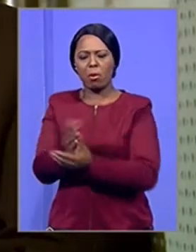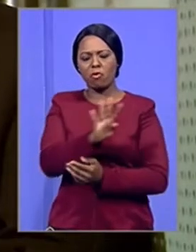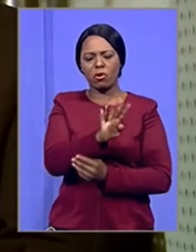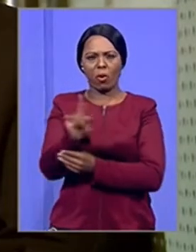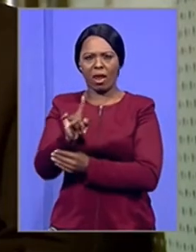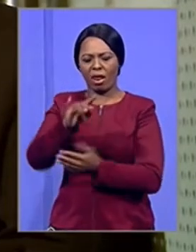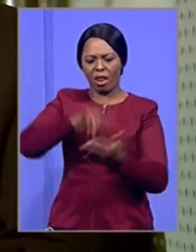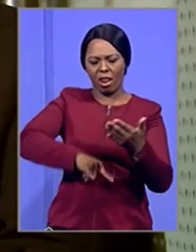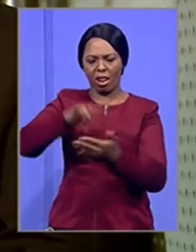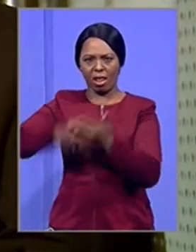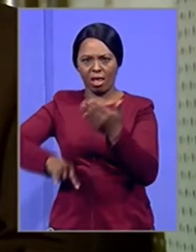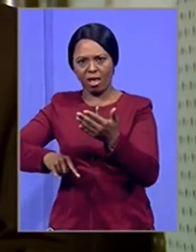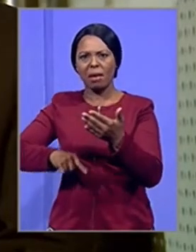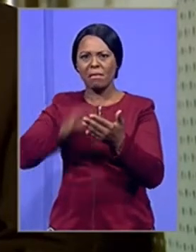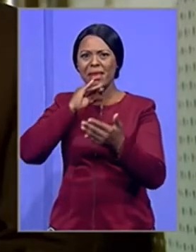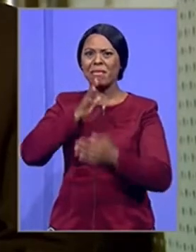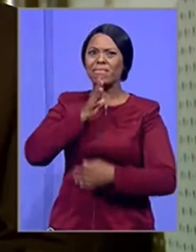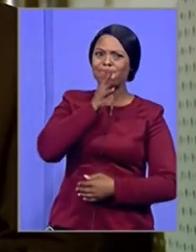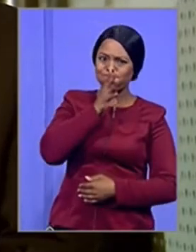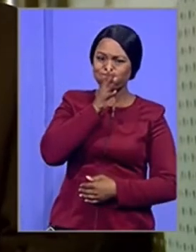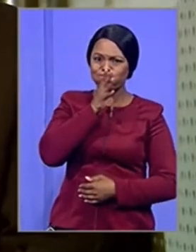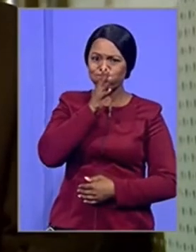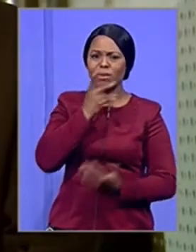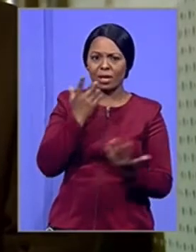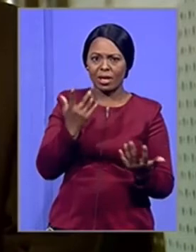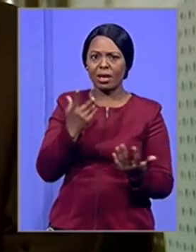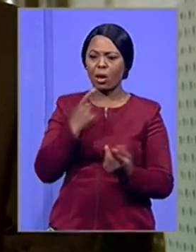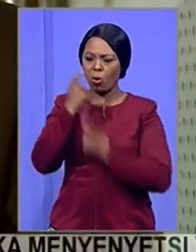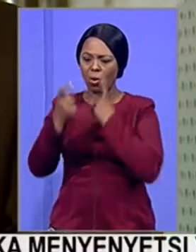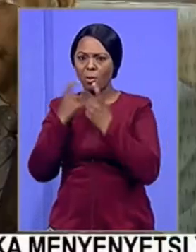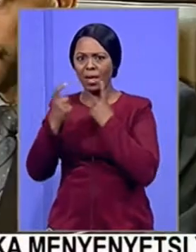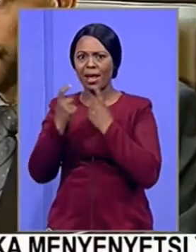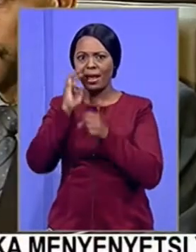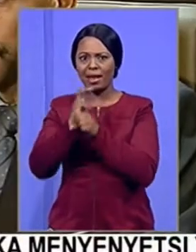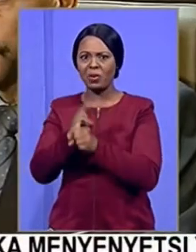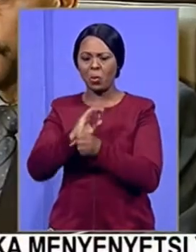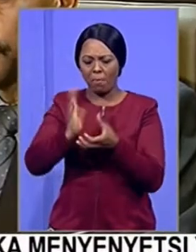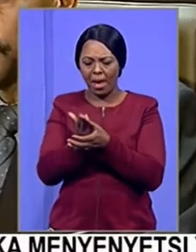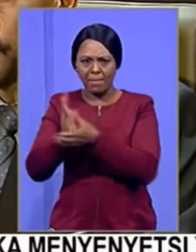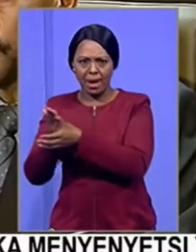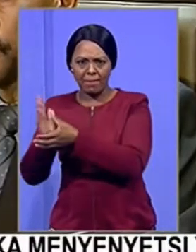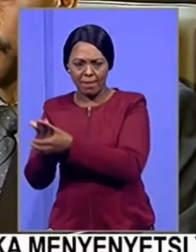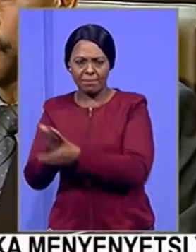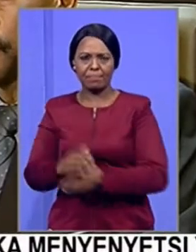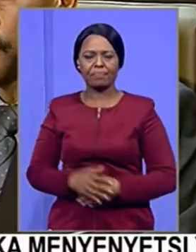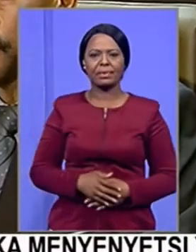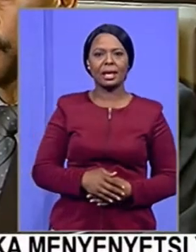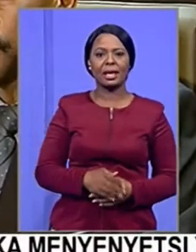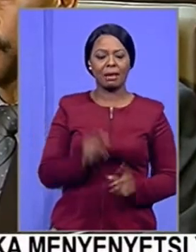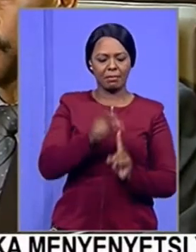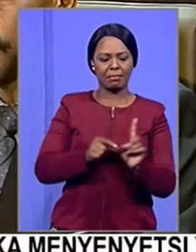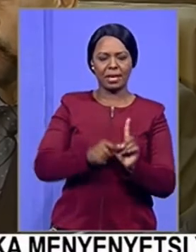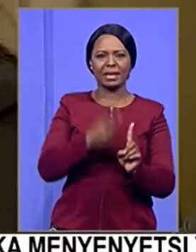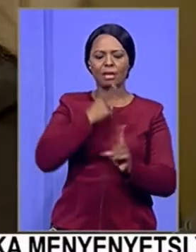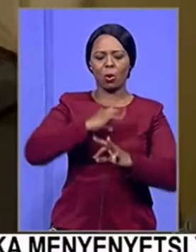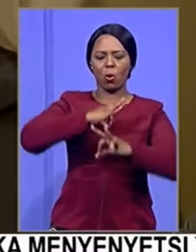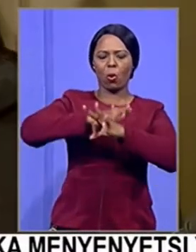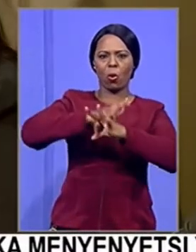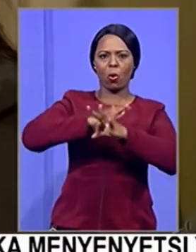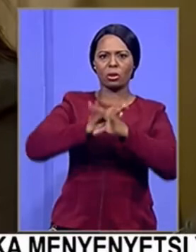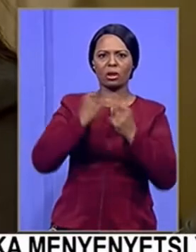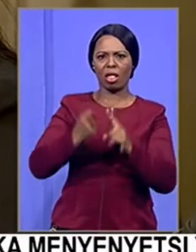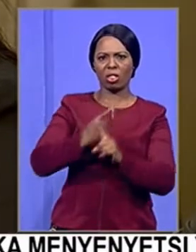the statement that the complainant shall have filed. Lebeya o boetse o qhelela ka thoko hore DiHawks di